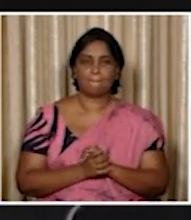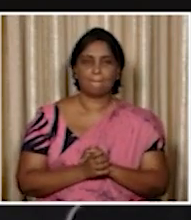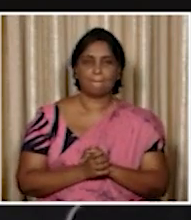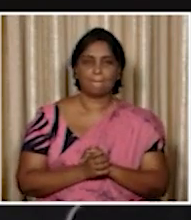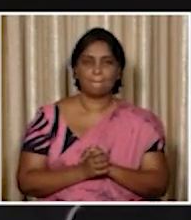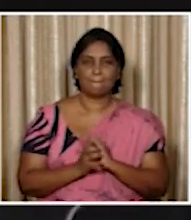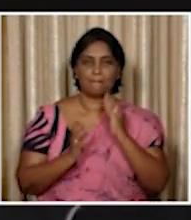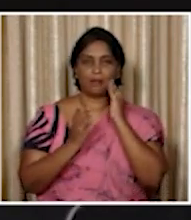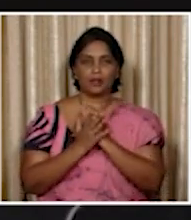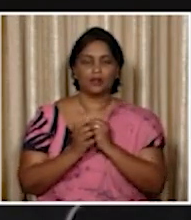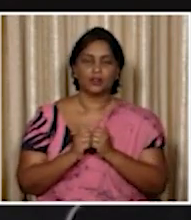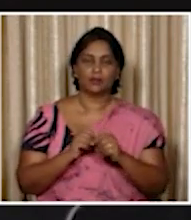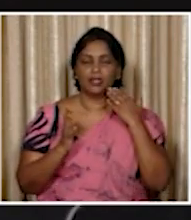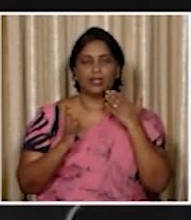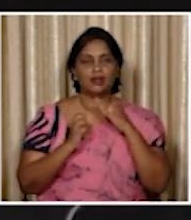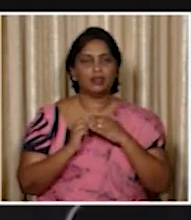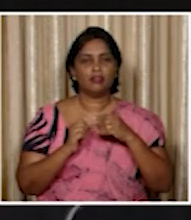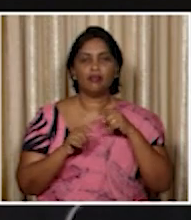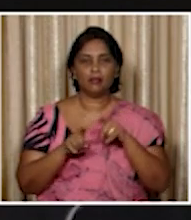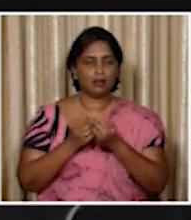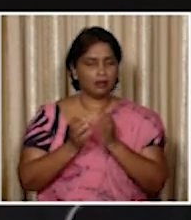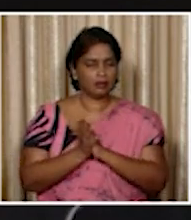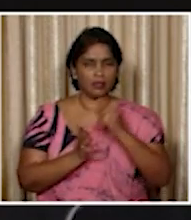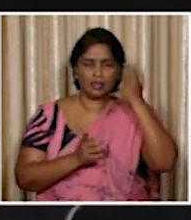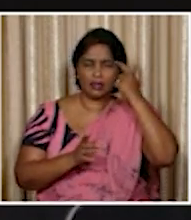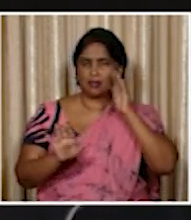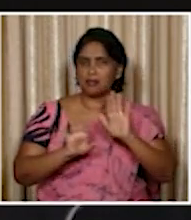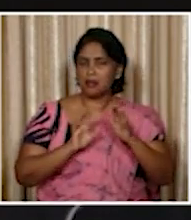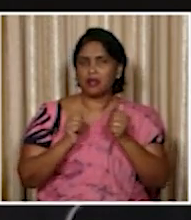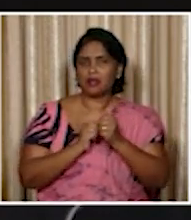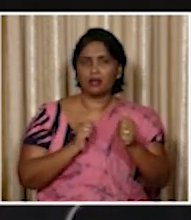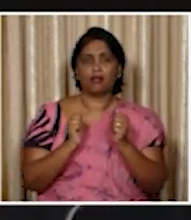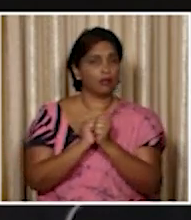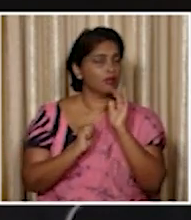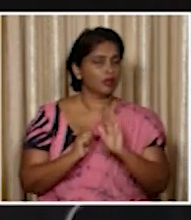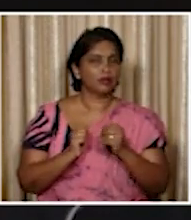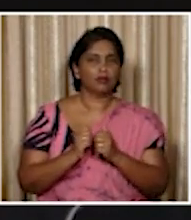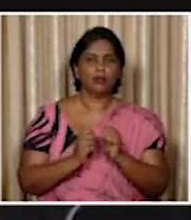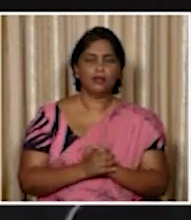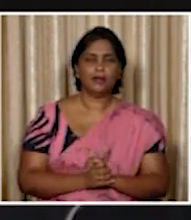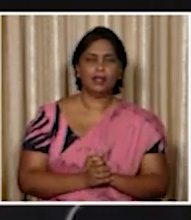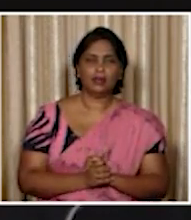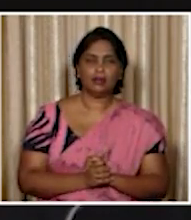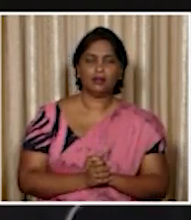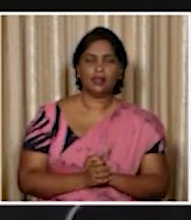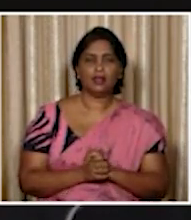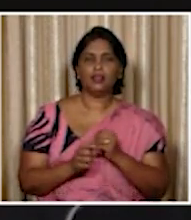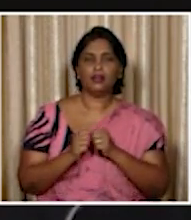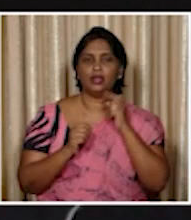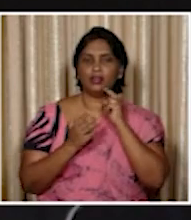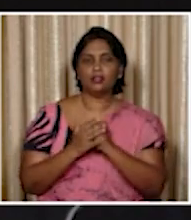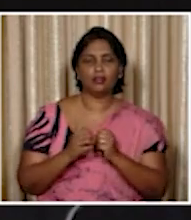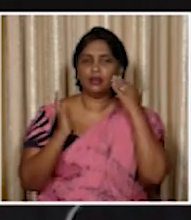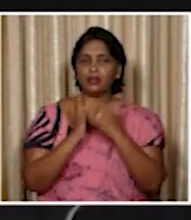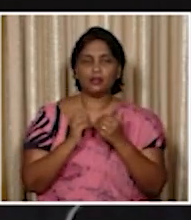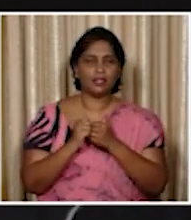his own, bringing his mind to bear, and not to cave into the whim and fancy of the executive and do as he